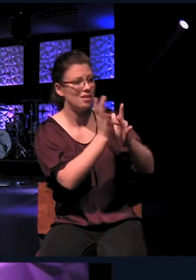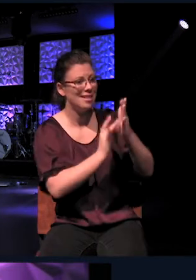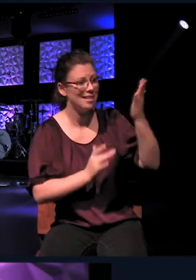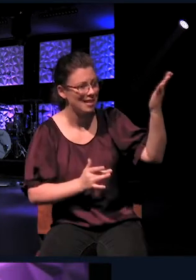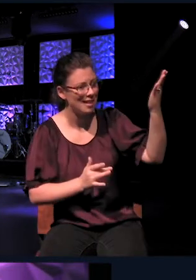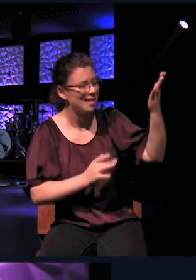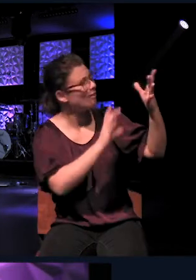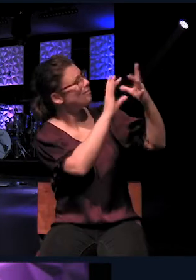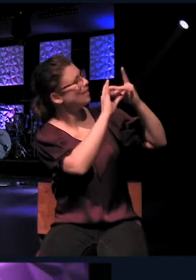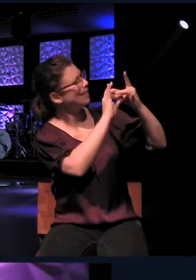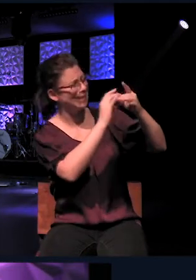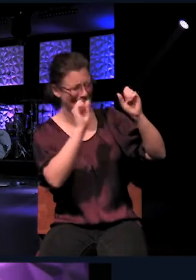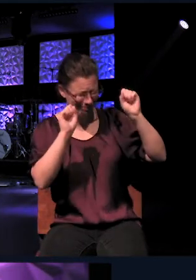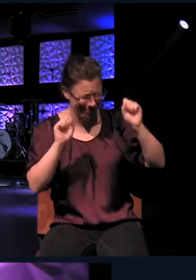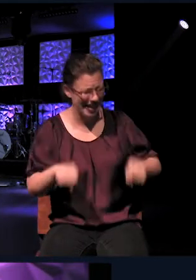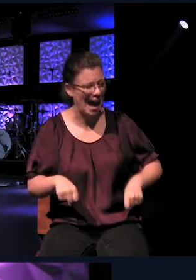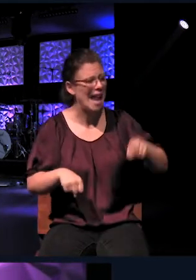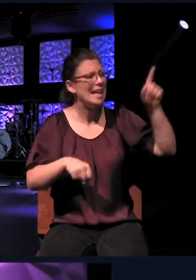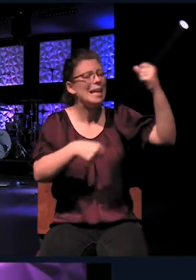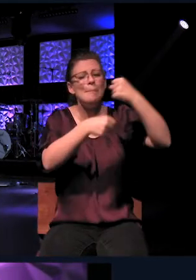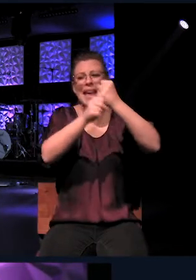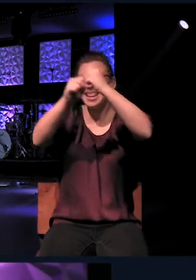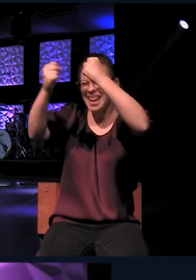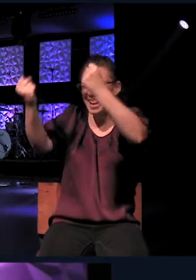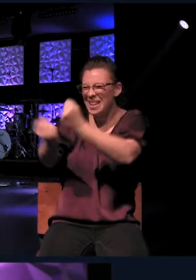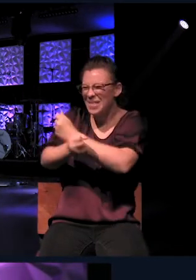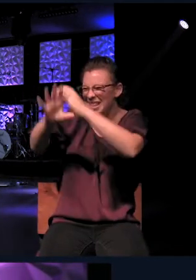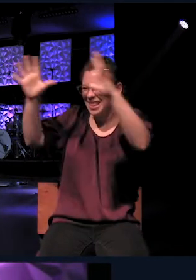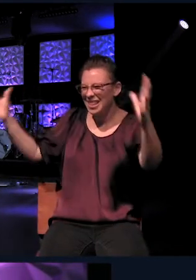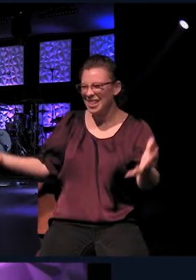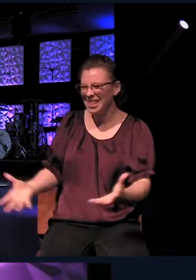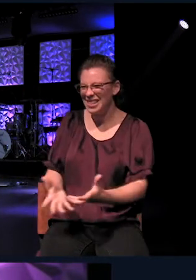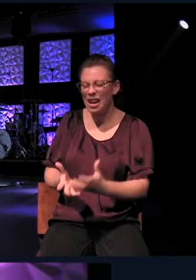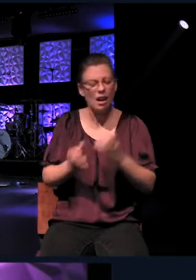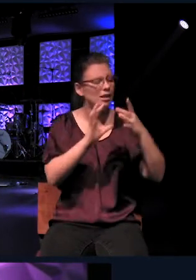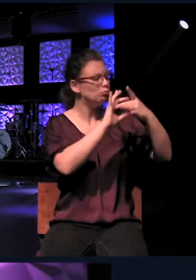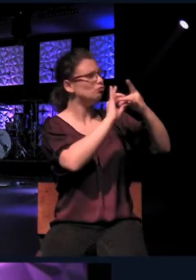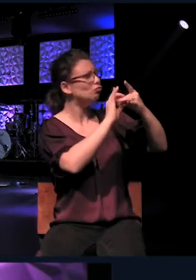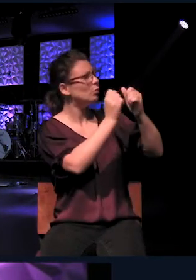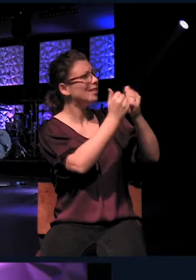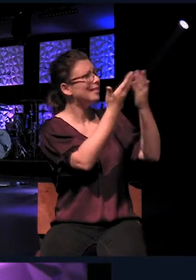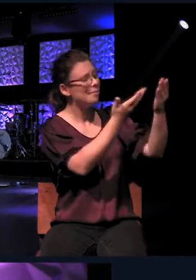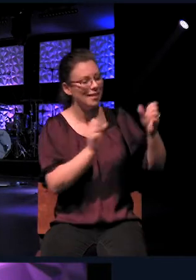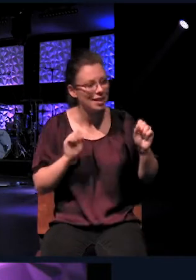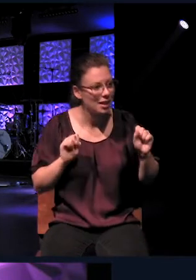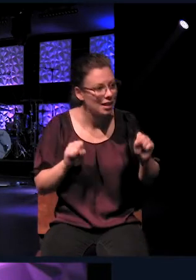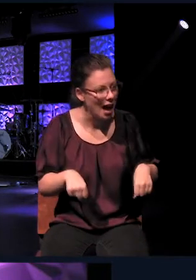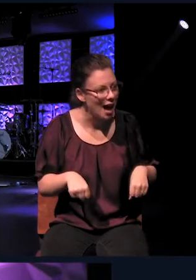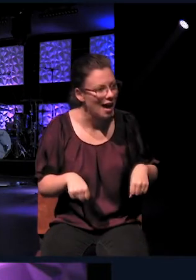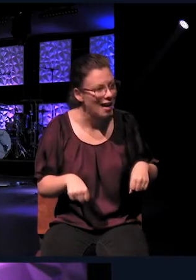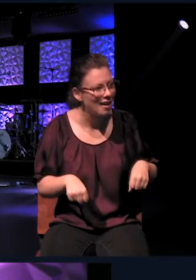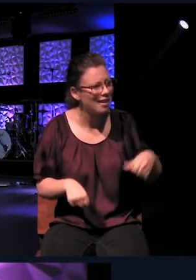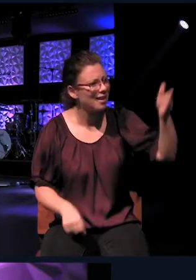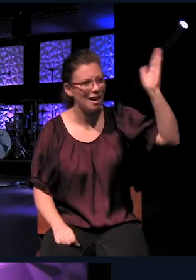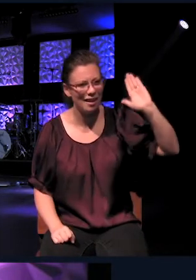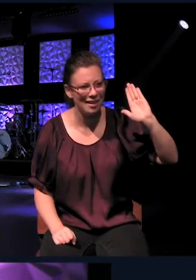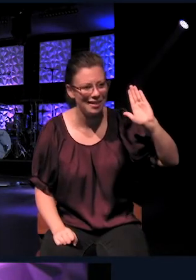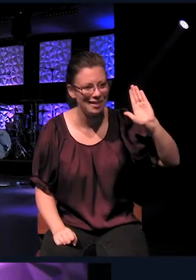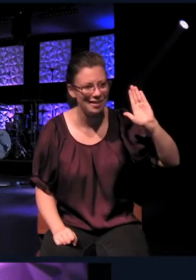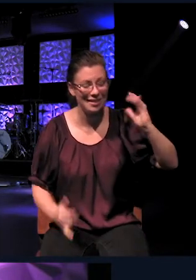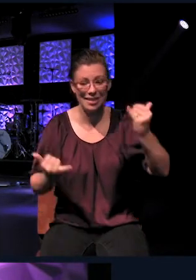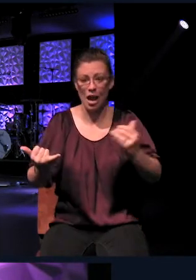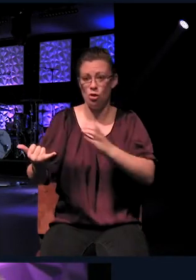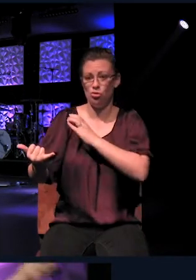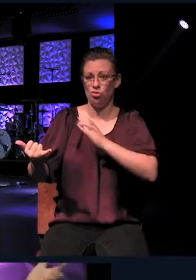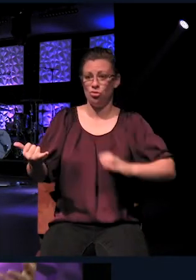relationship with the person that created everything, God. And as Christians, it's gotta be crazy hard for people that